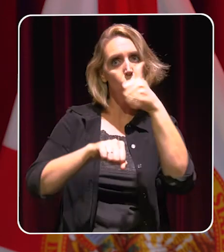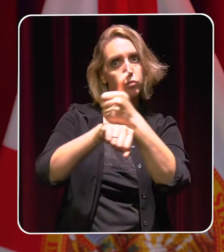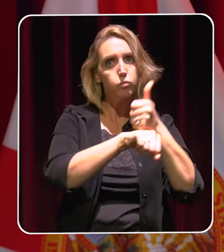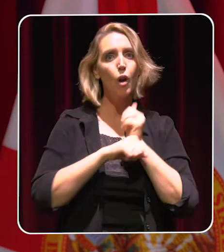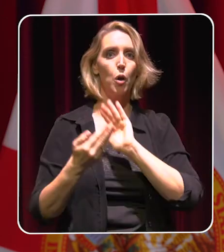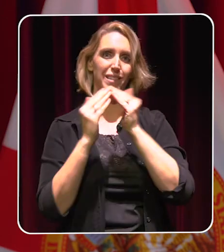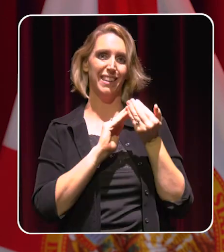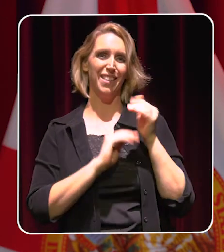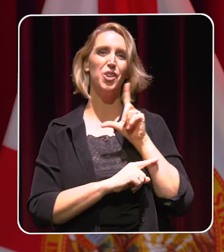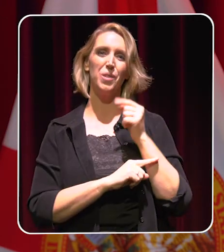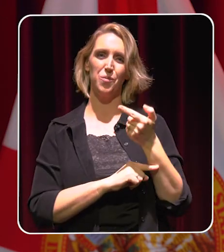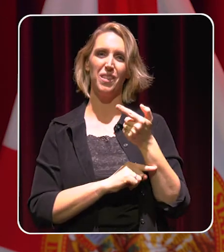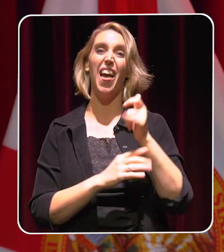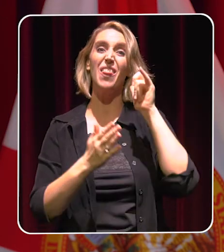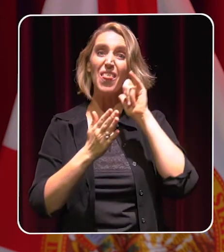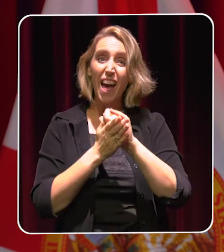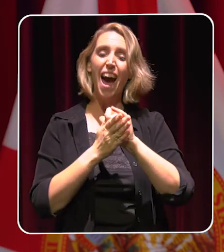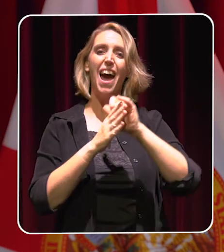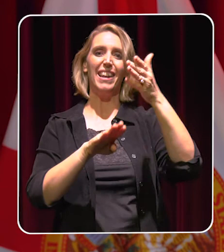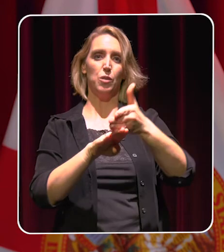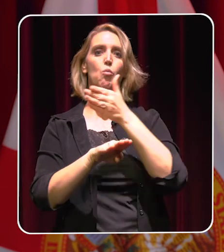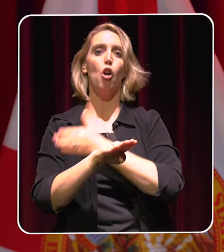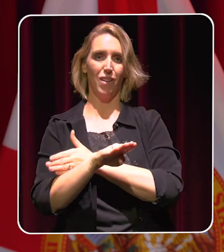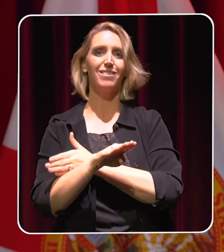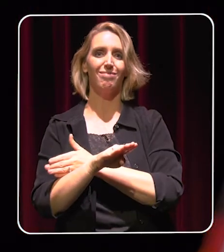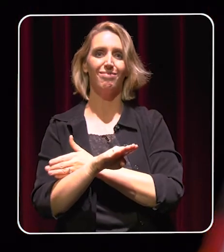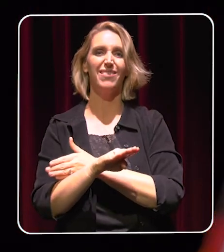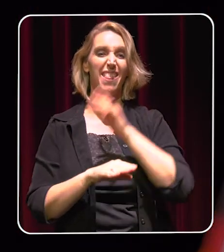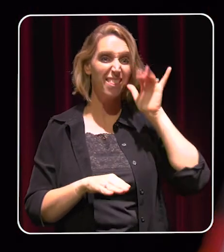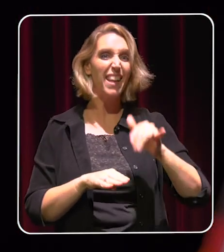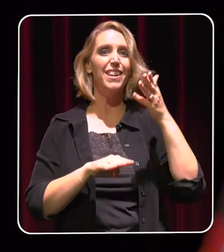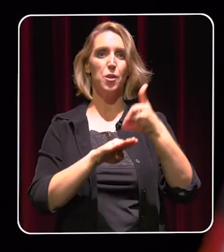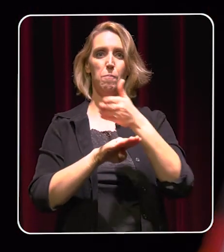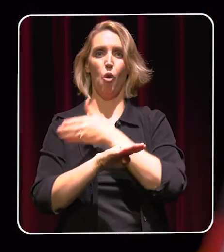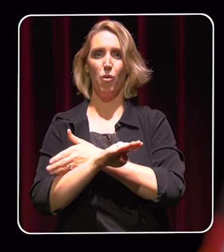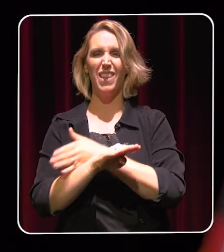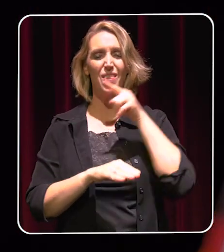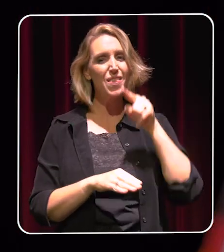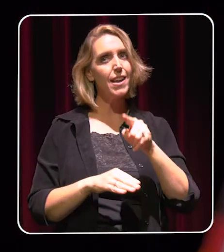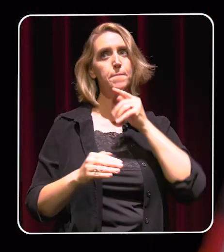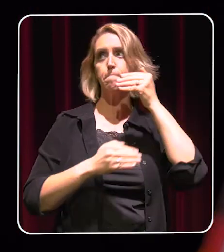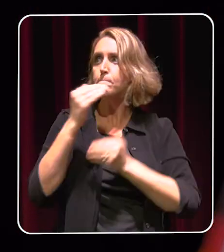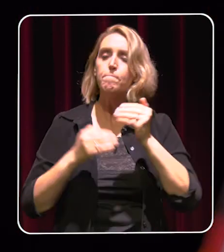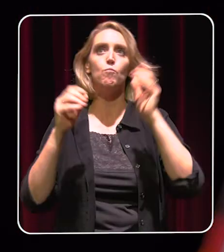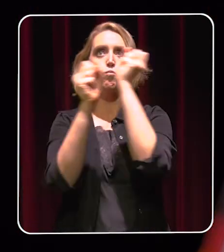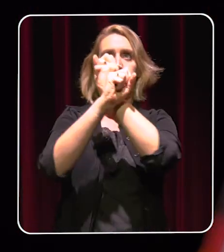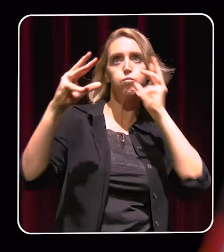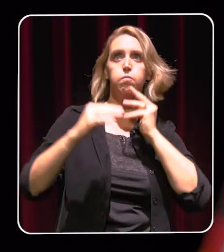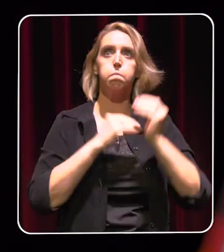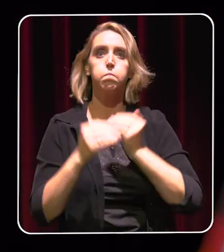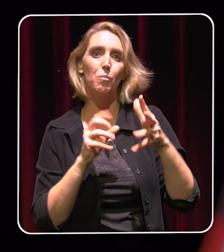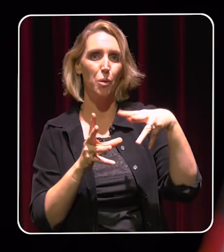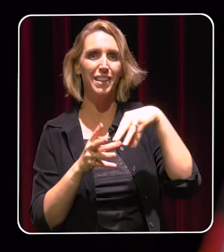2021. This is progress toward our promise. This progress, this era of progressivism